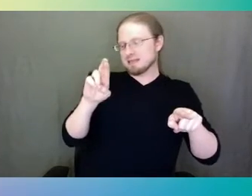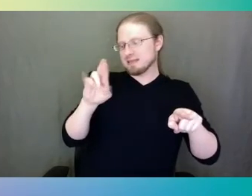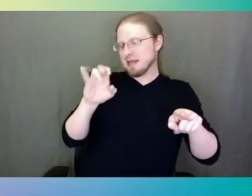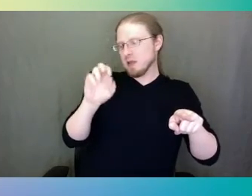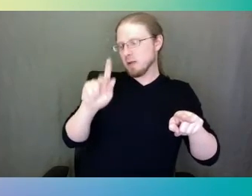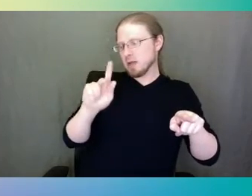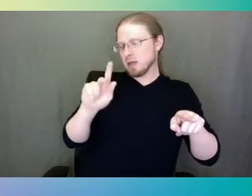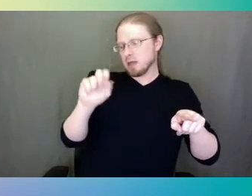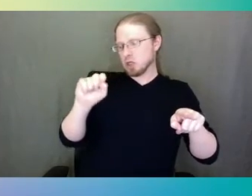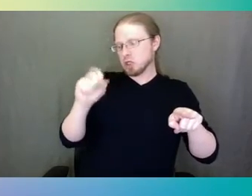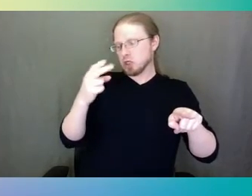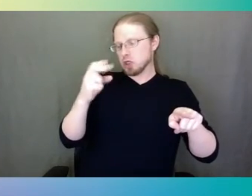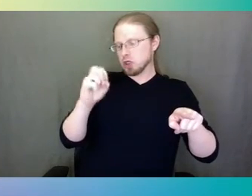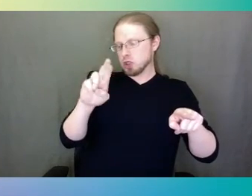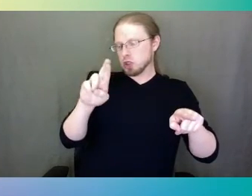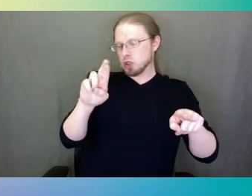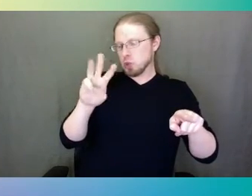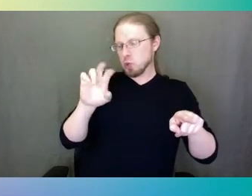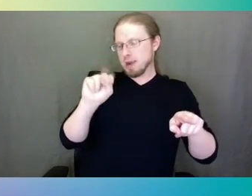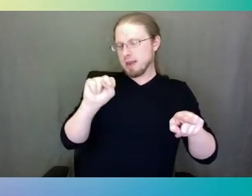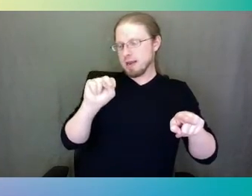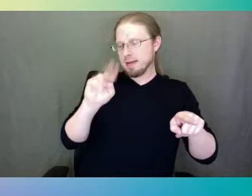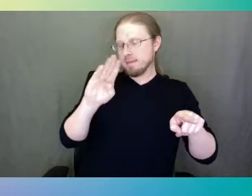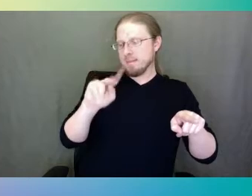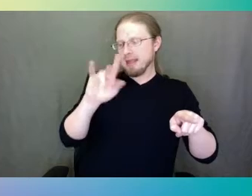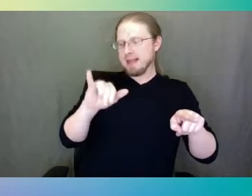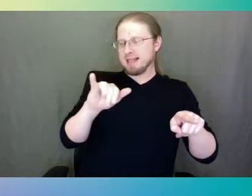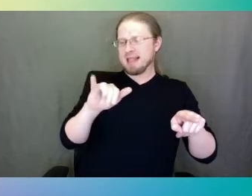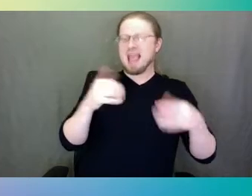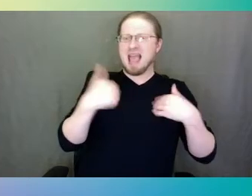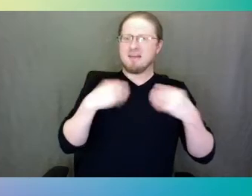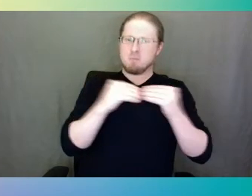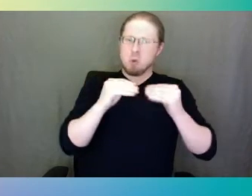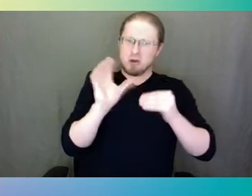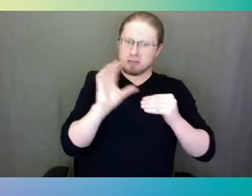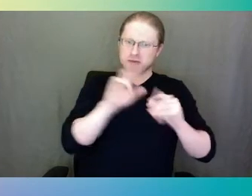together historians and doctors and psychologists and